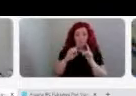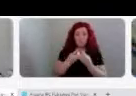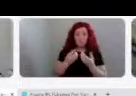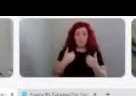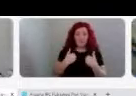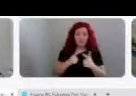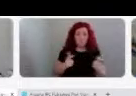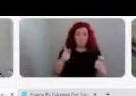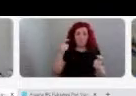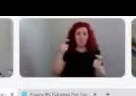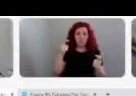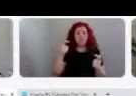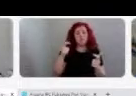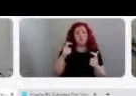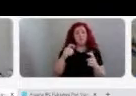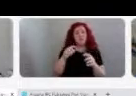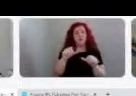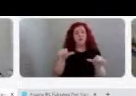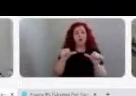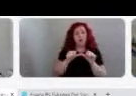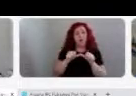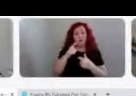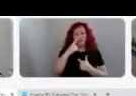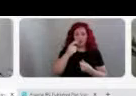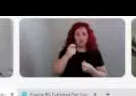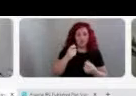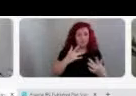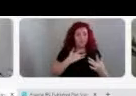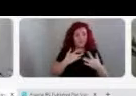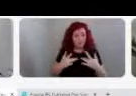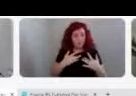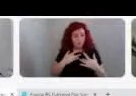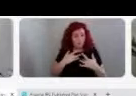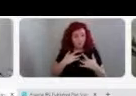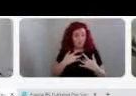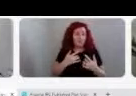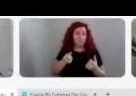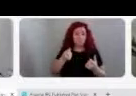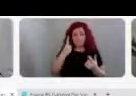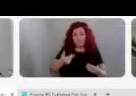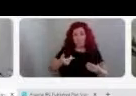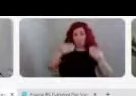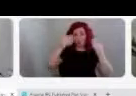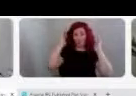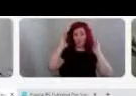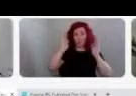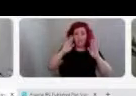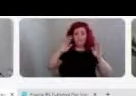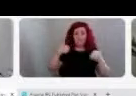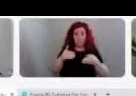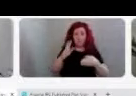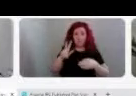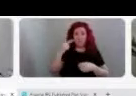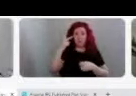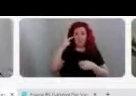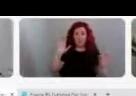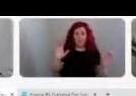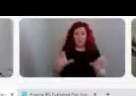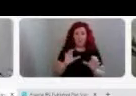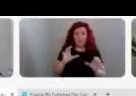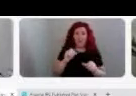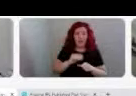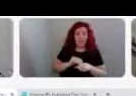disparity in interest and concerns and as such overwhelms focused political activism as well as effective